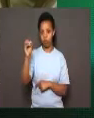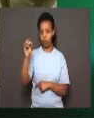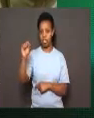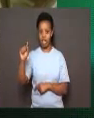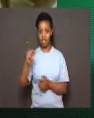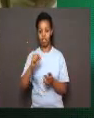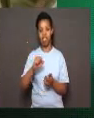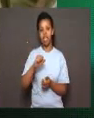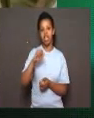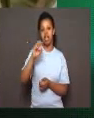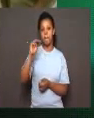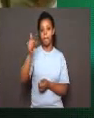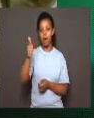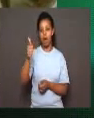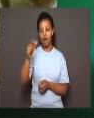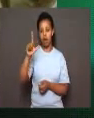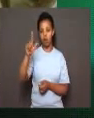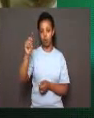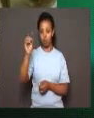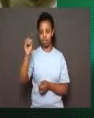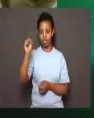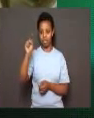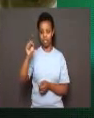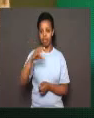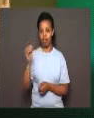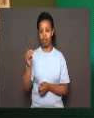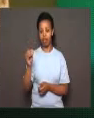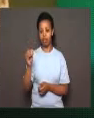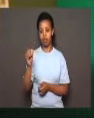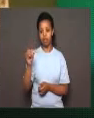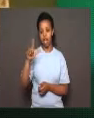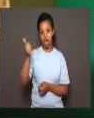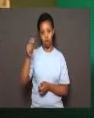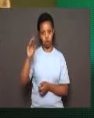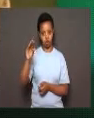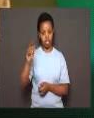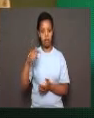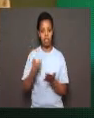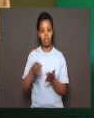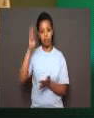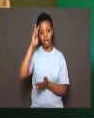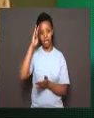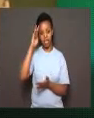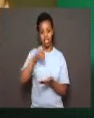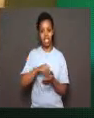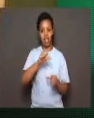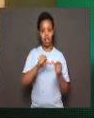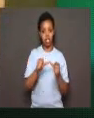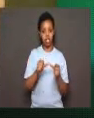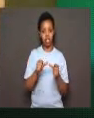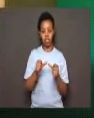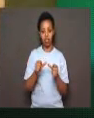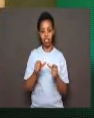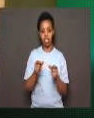lactose, a small amount of food is added to Benedict's reagent and boiled